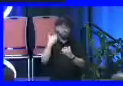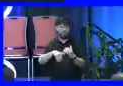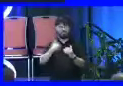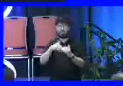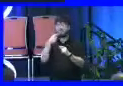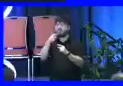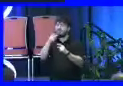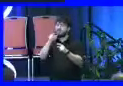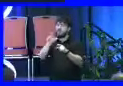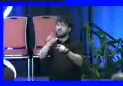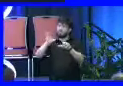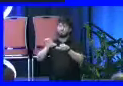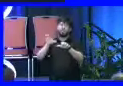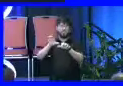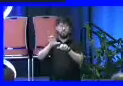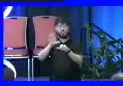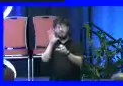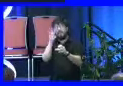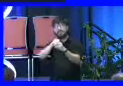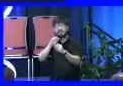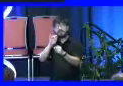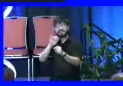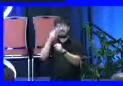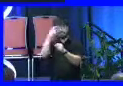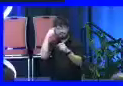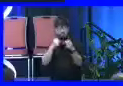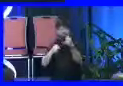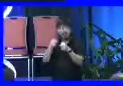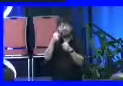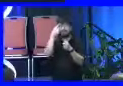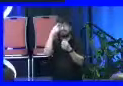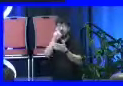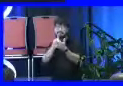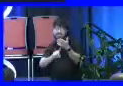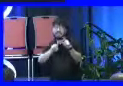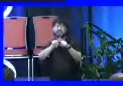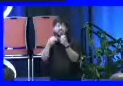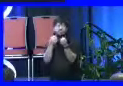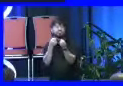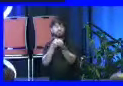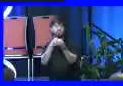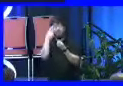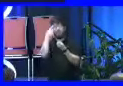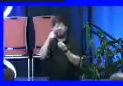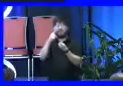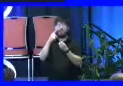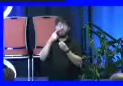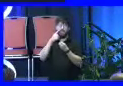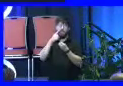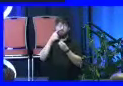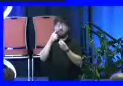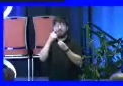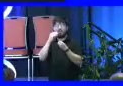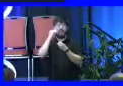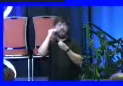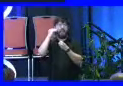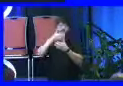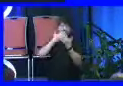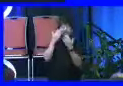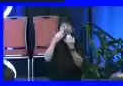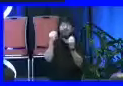data strategies to design Medicaid housing-related supports and services and to improve housing and health-related